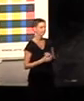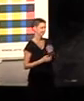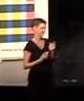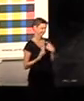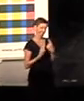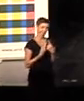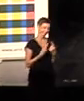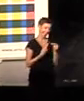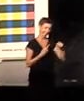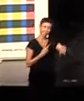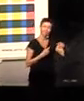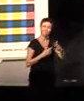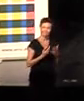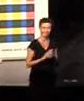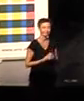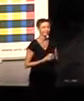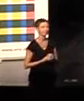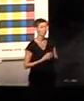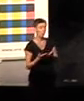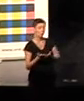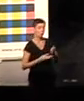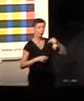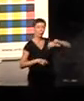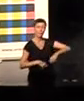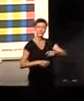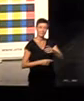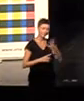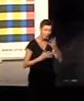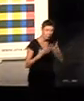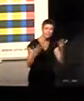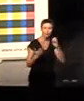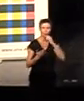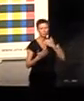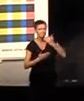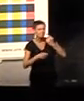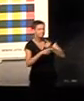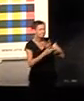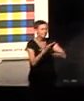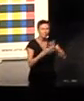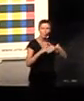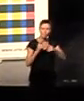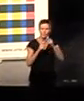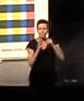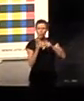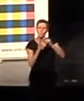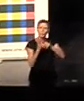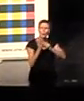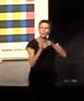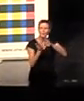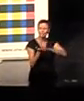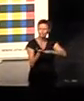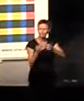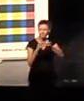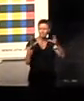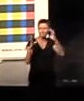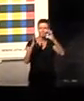away from pia joggings is missing zoë pleintje of toch geval populier en de stands dat wie is